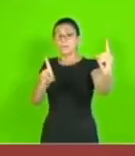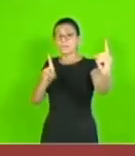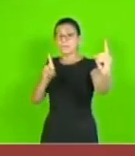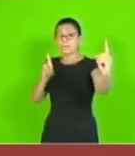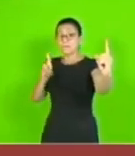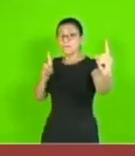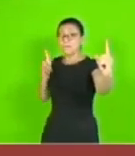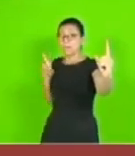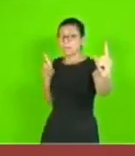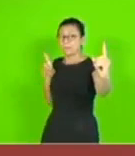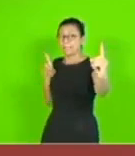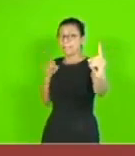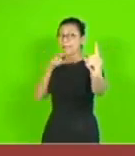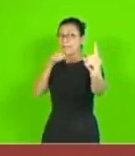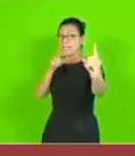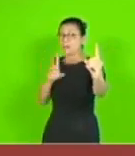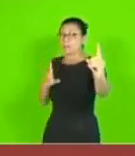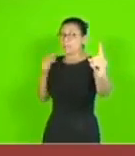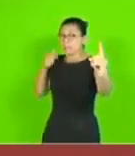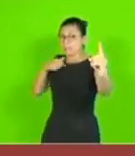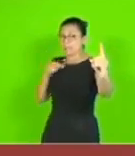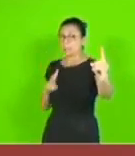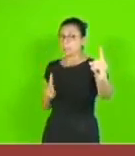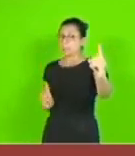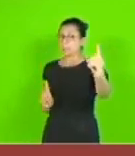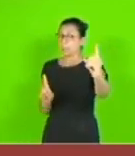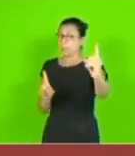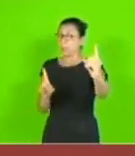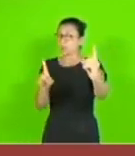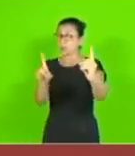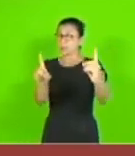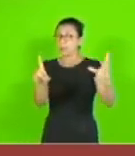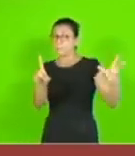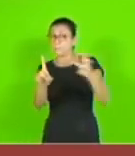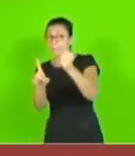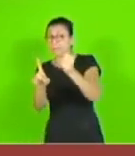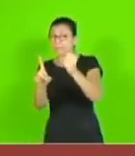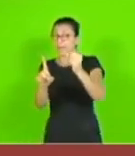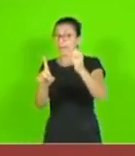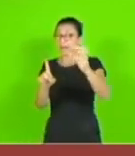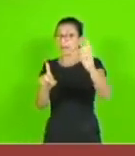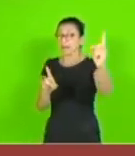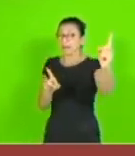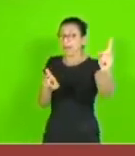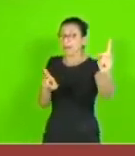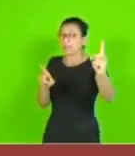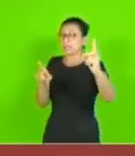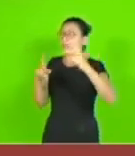There was a man who was following her, and she said, "I can't run, or else he'd start running after me." So, and then